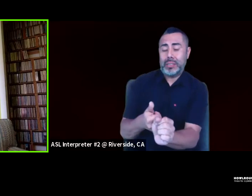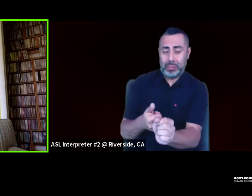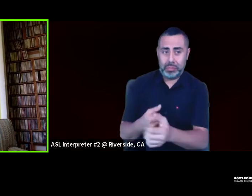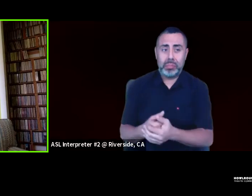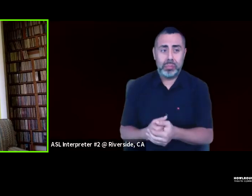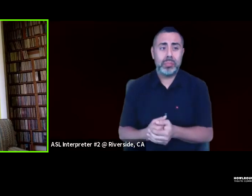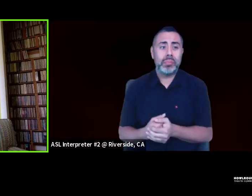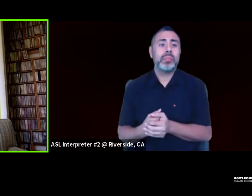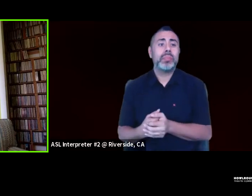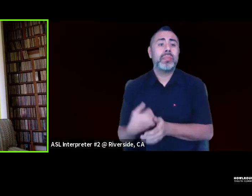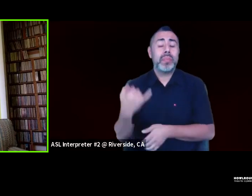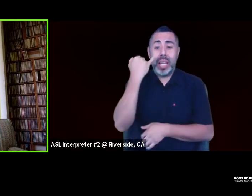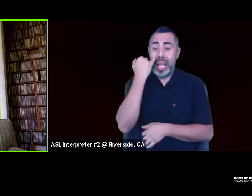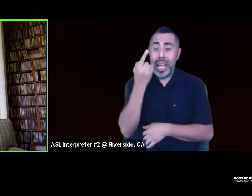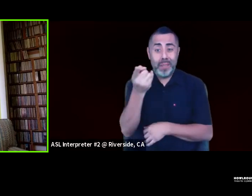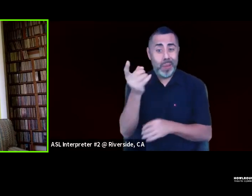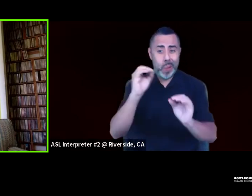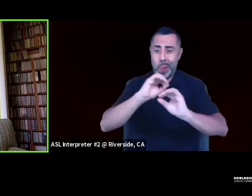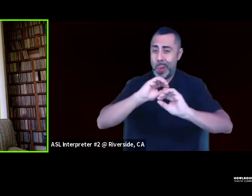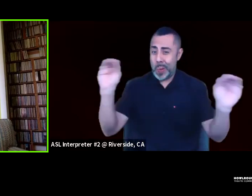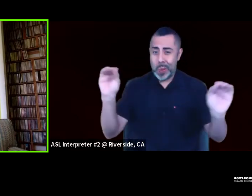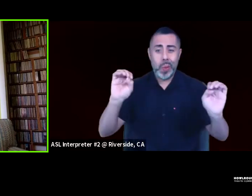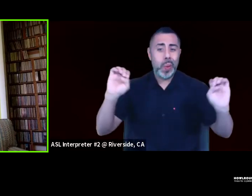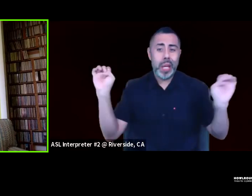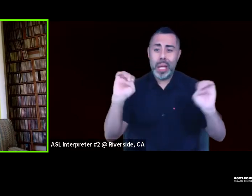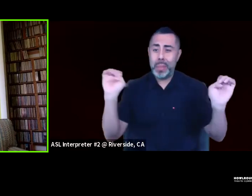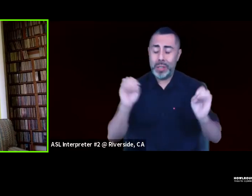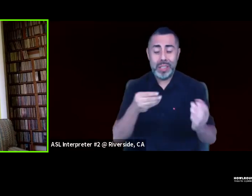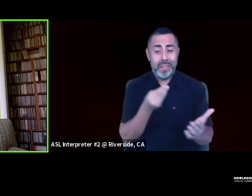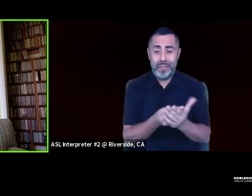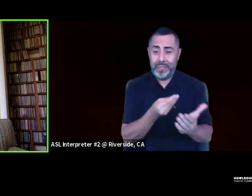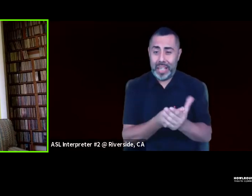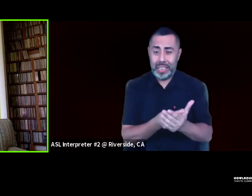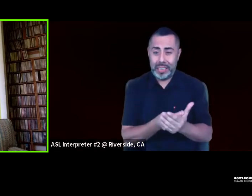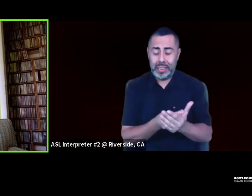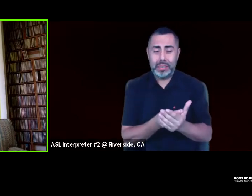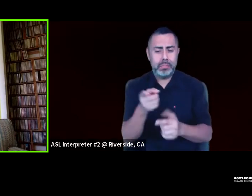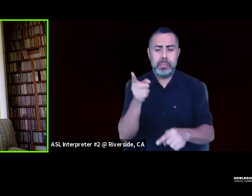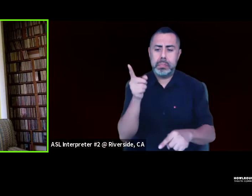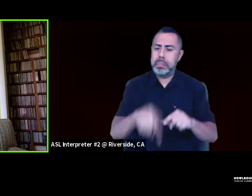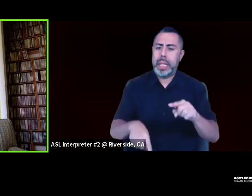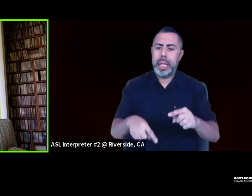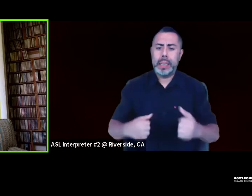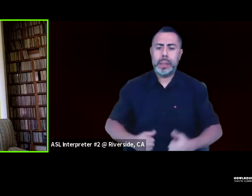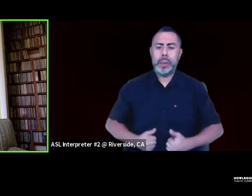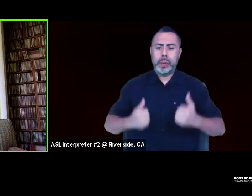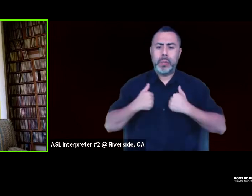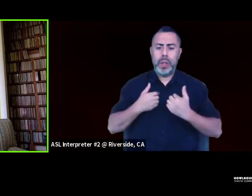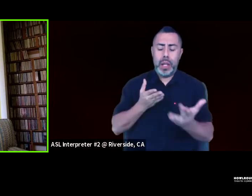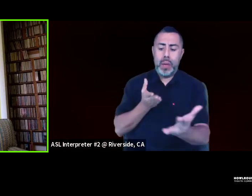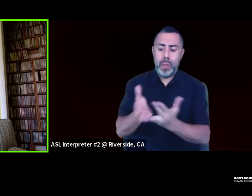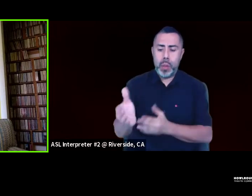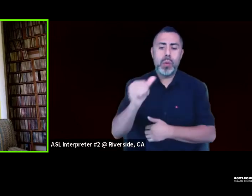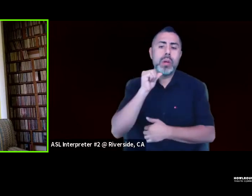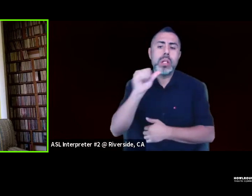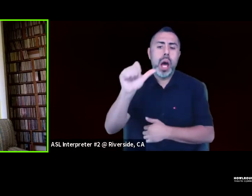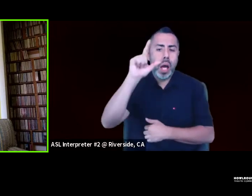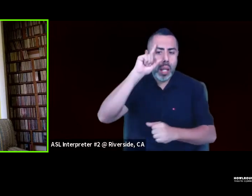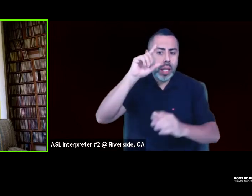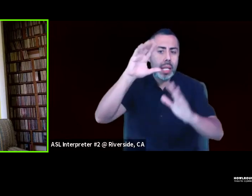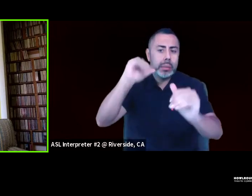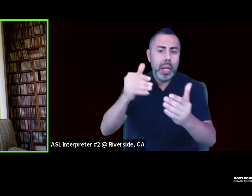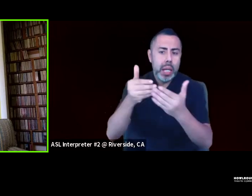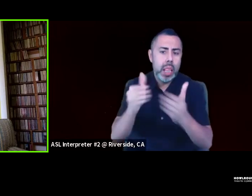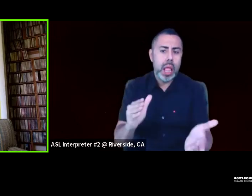When you don't have an emergency fund, you cannot survive unexpected losses of income,